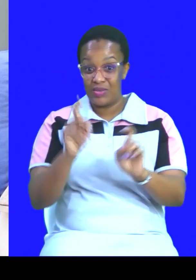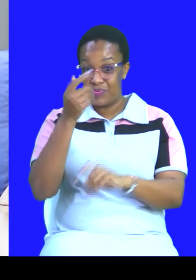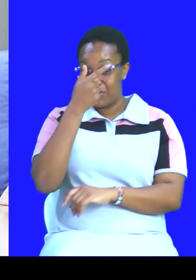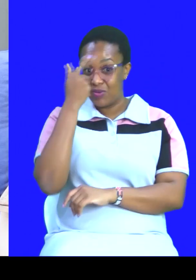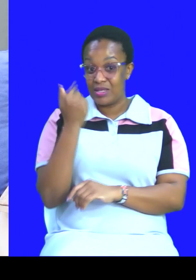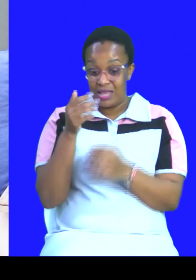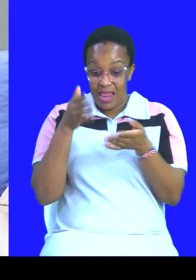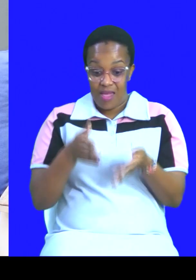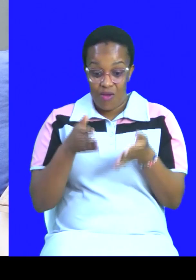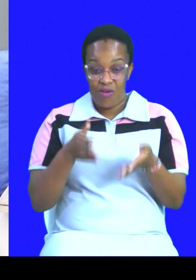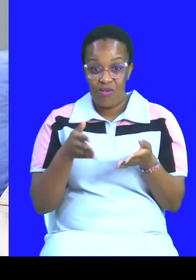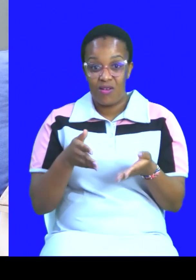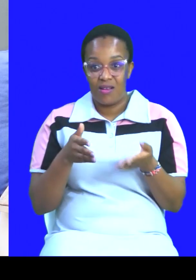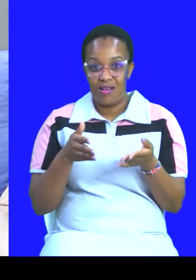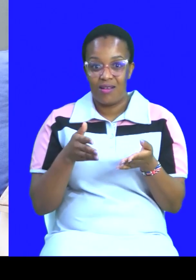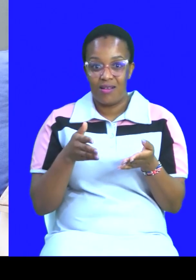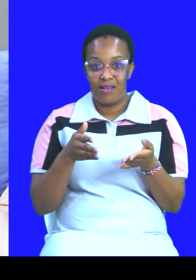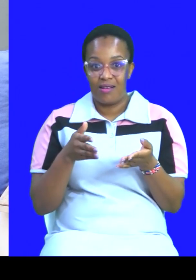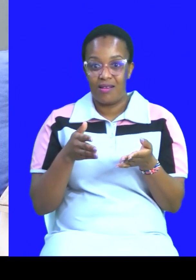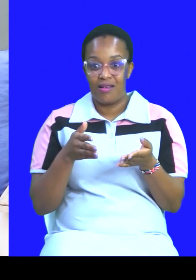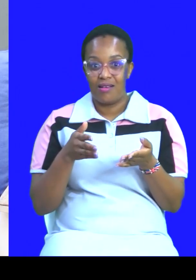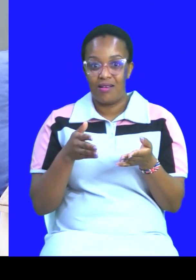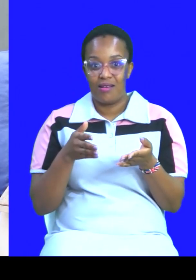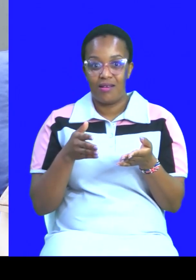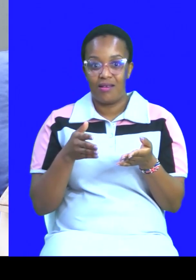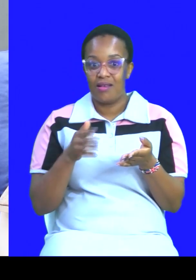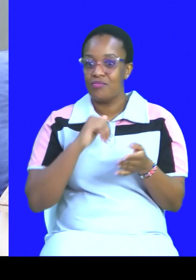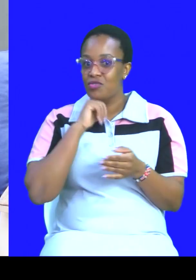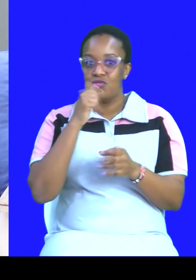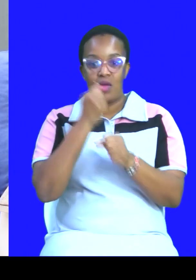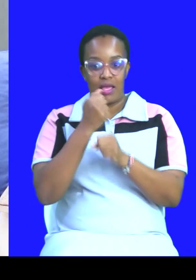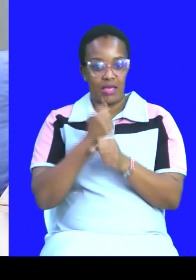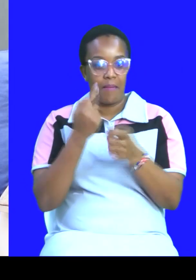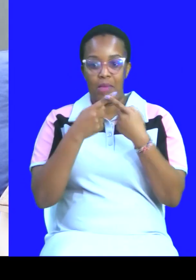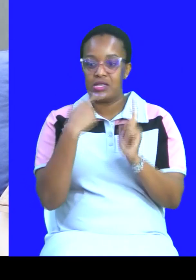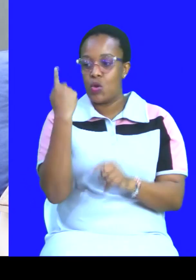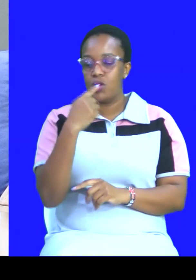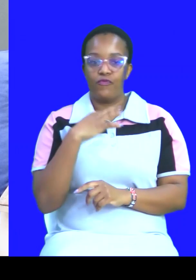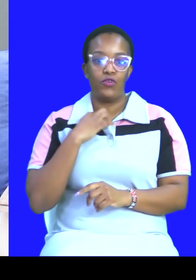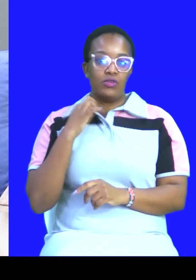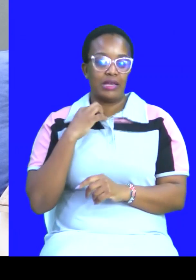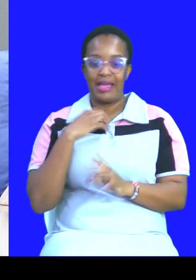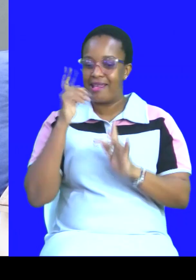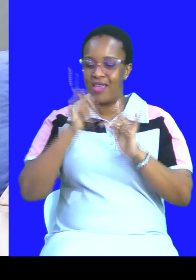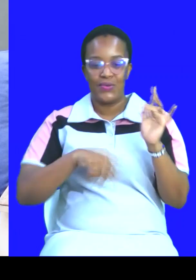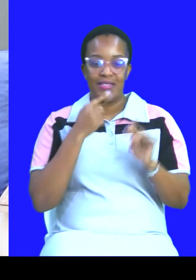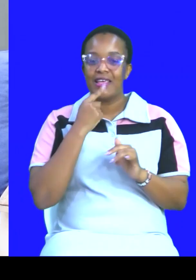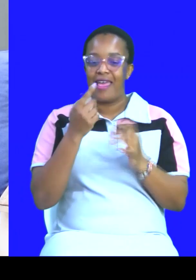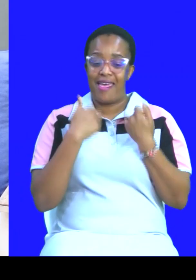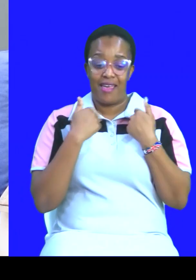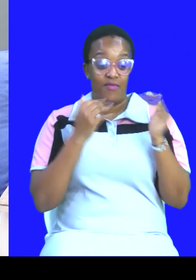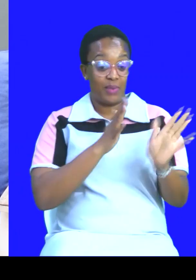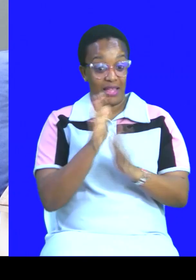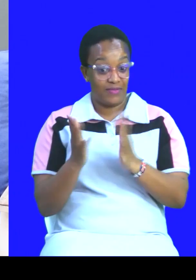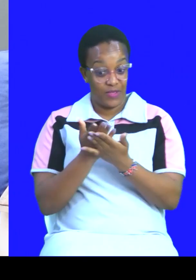now I am not I'm not working. I'm just a volunteer, so I cannot say that I have plans for them.